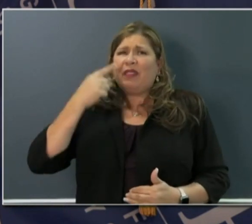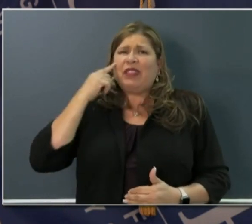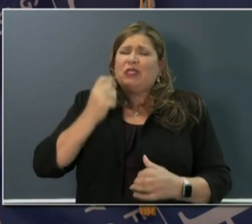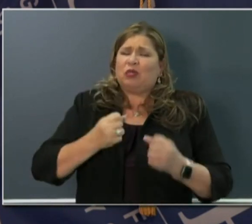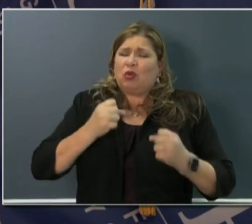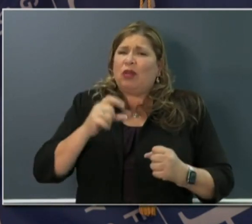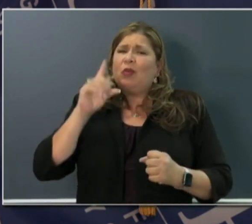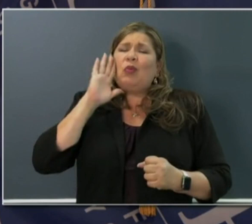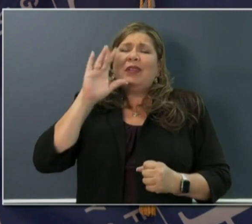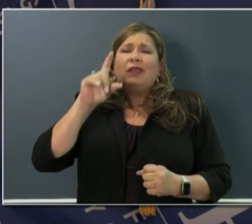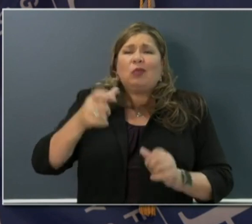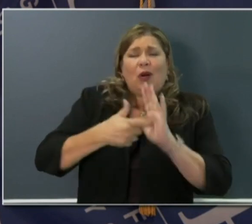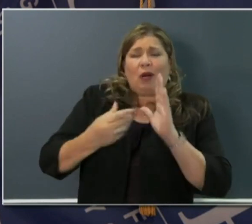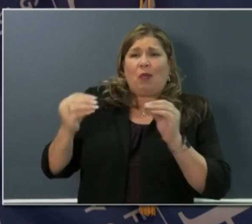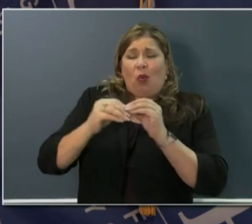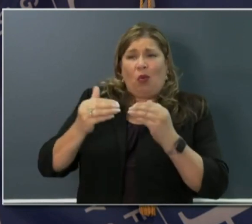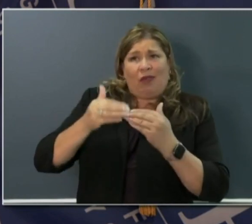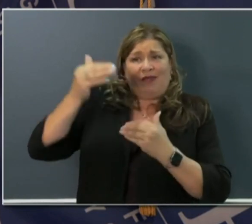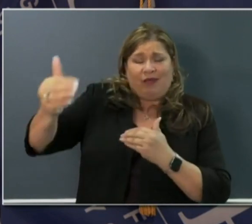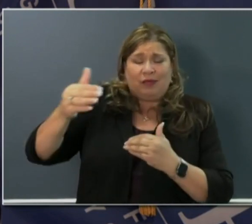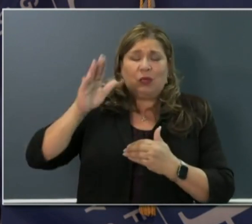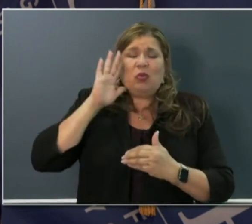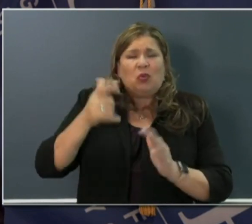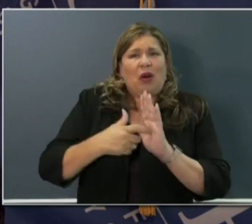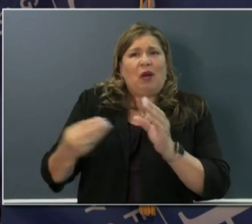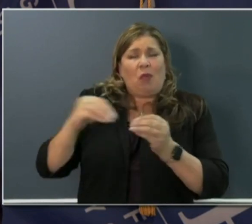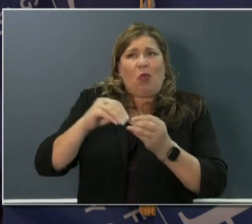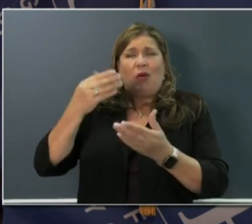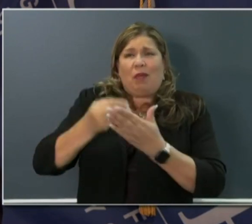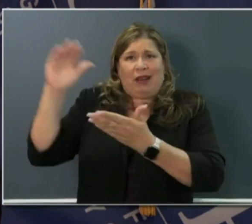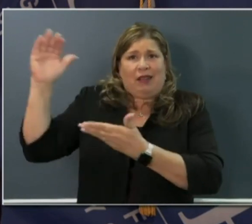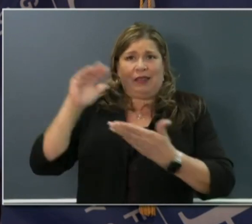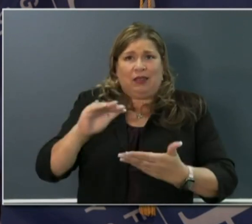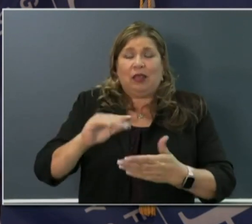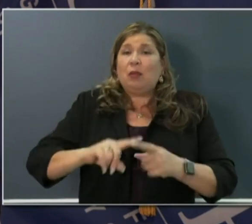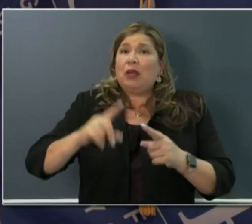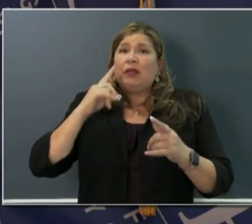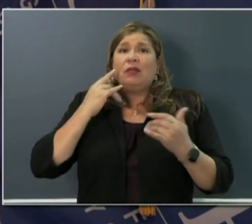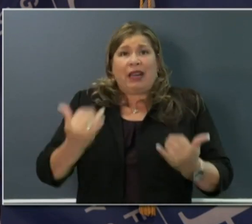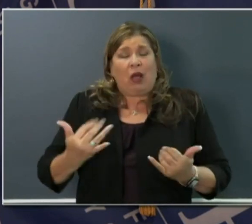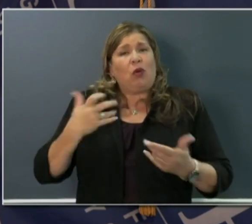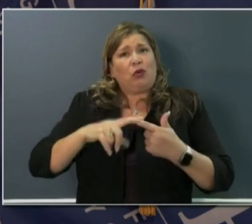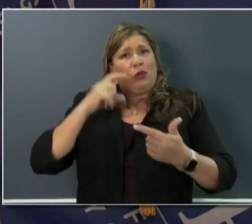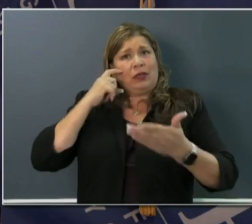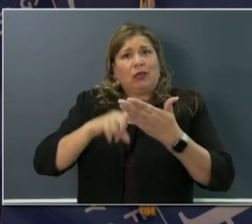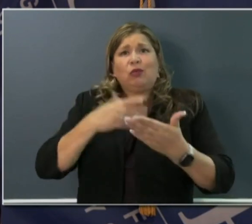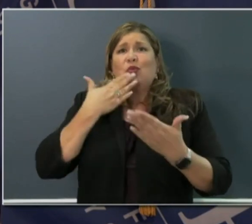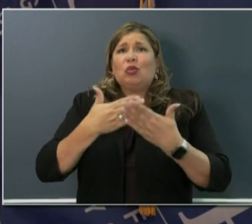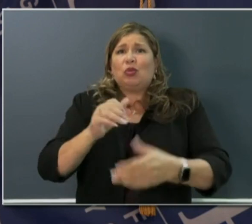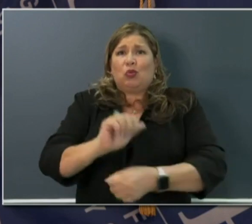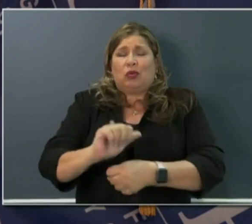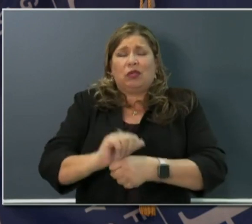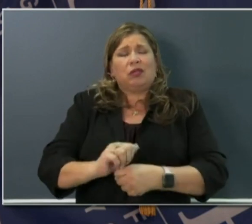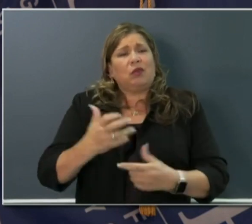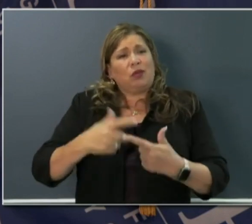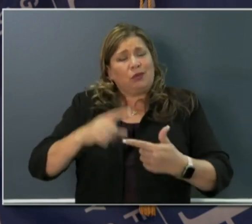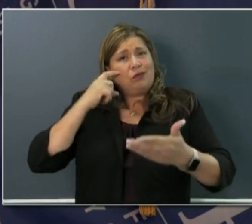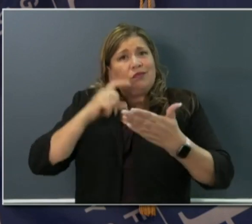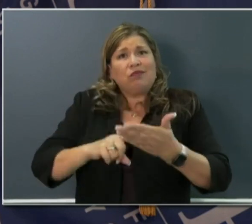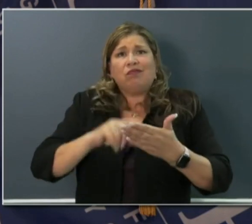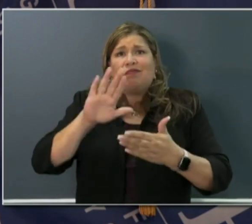just acknowledge good work, and let me just acknowledge progress. And that progress is manifest. The state of